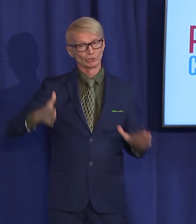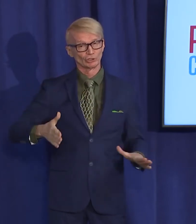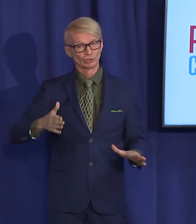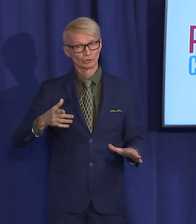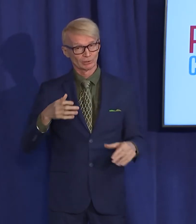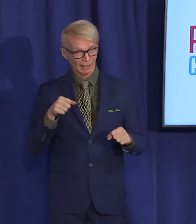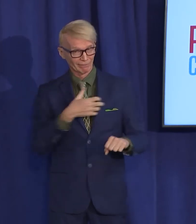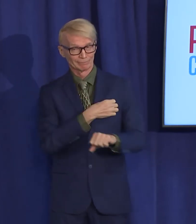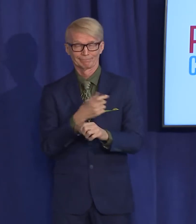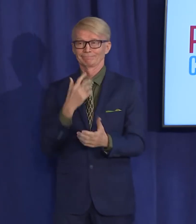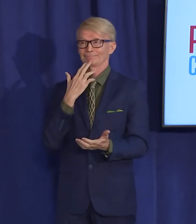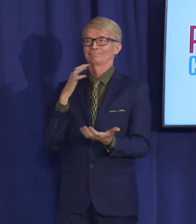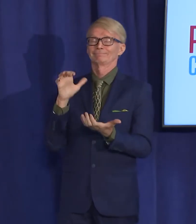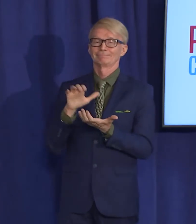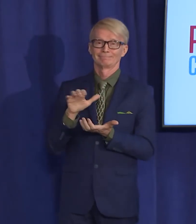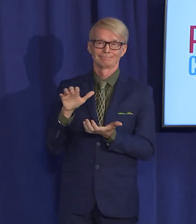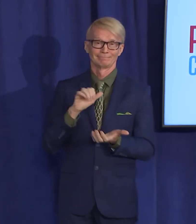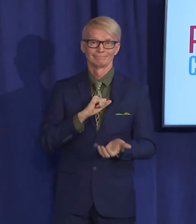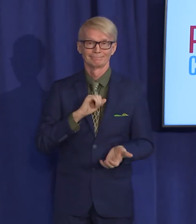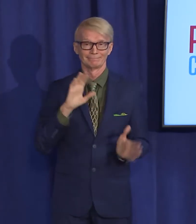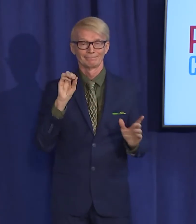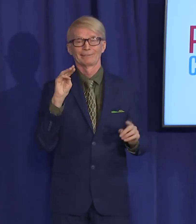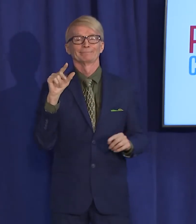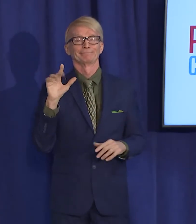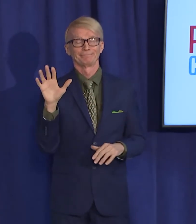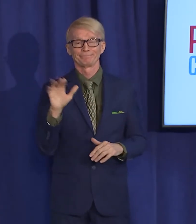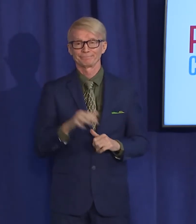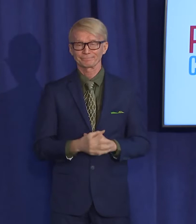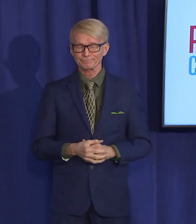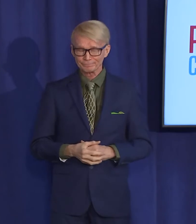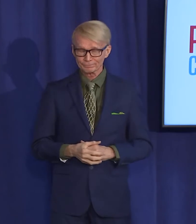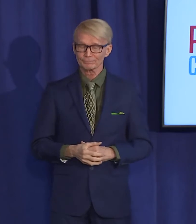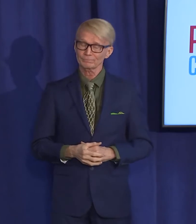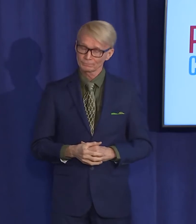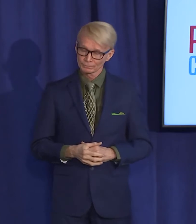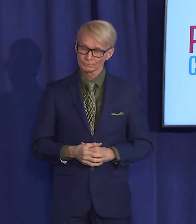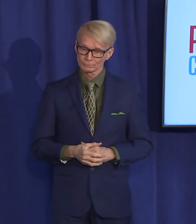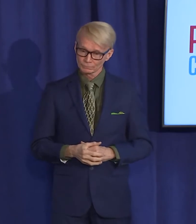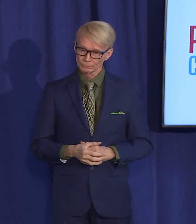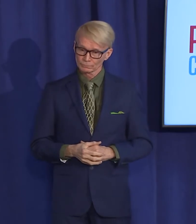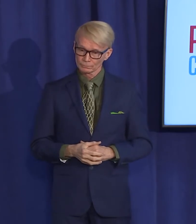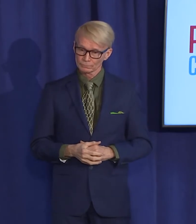So, oh my goodness. All right, so